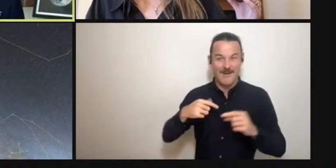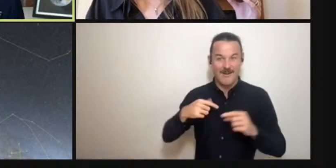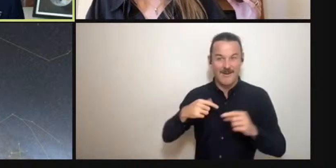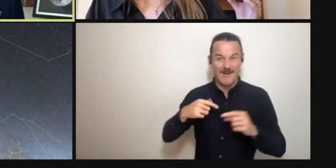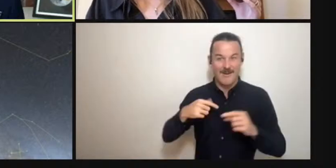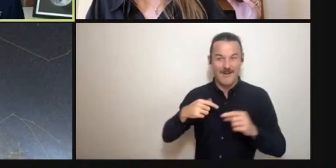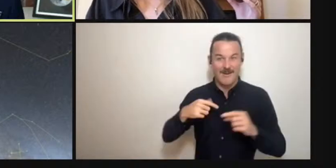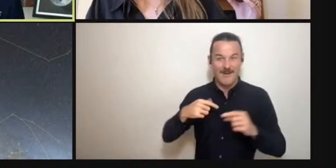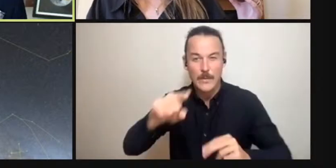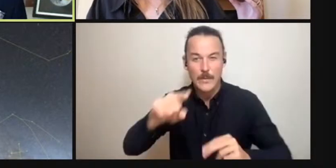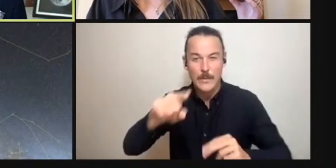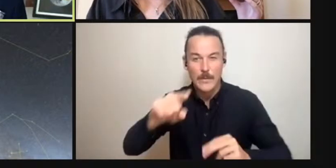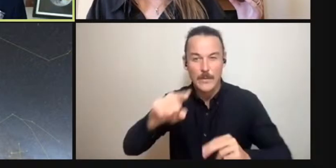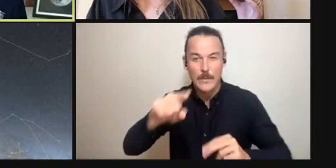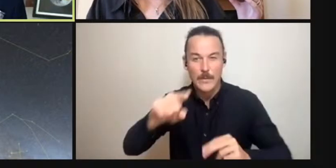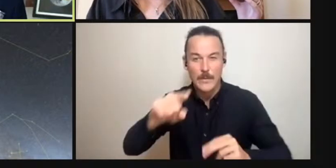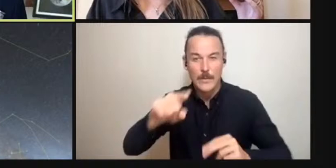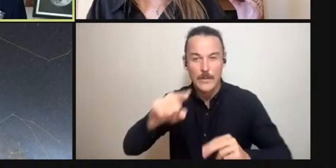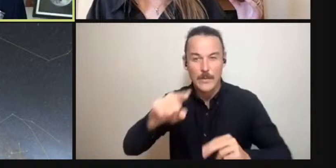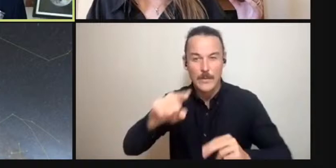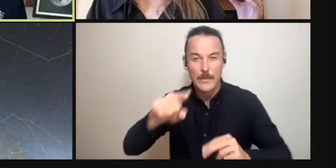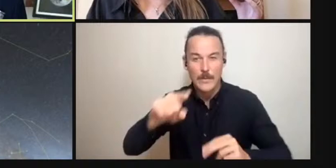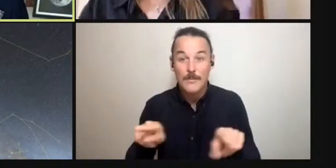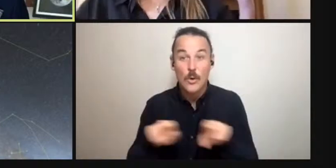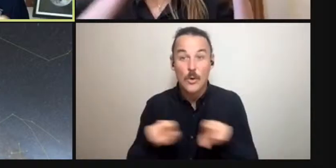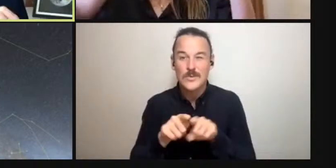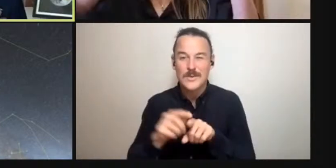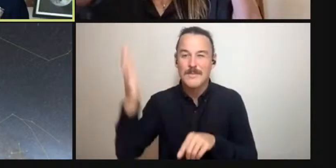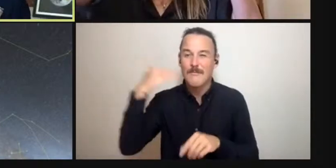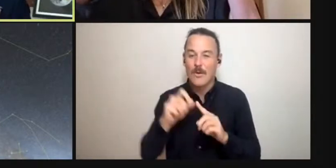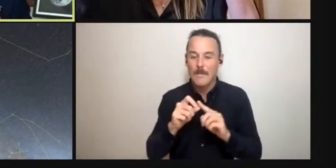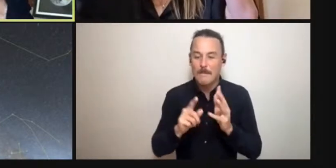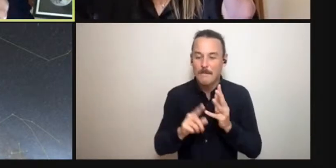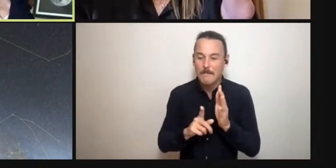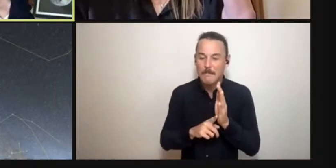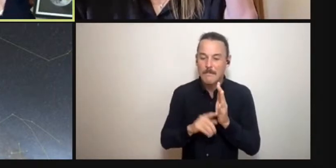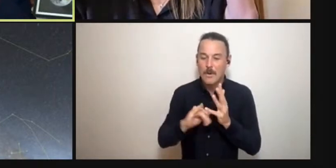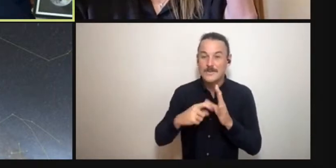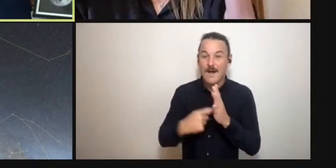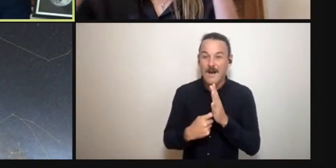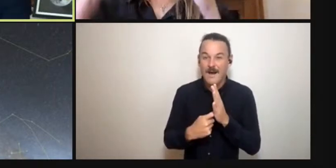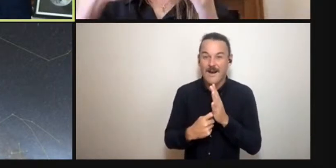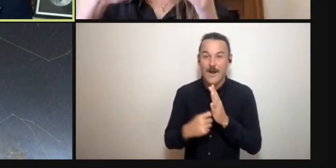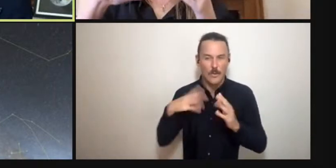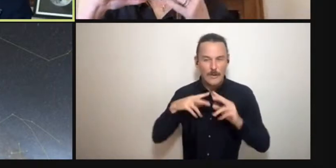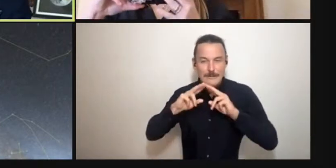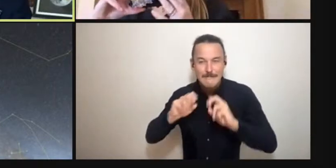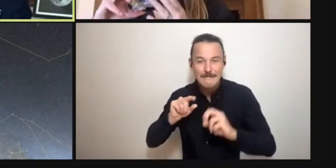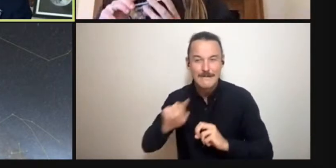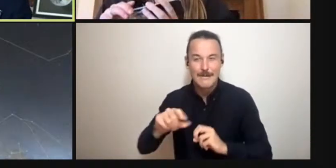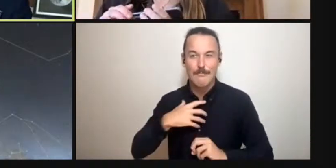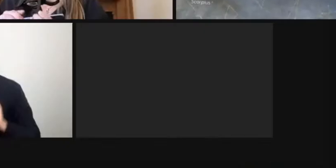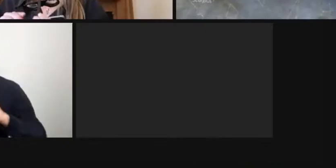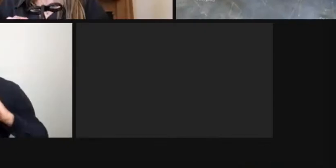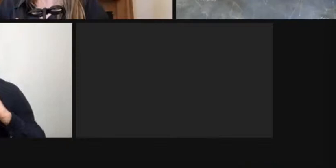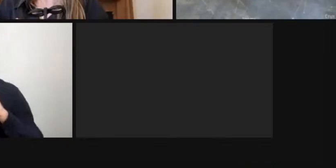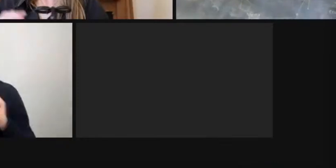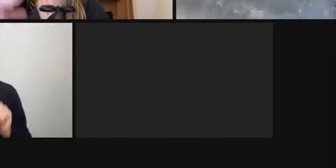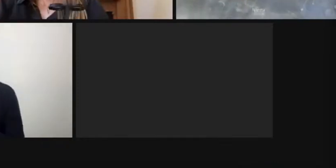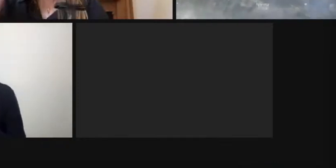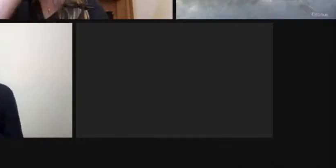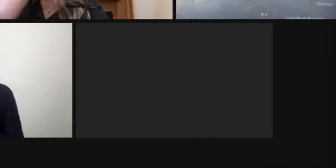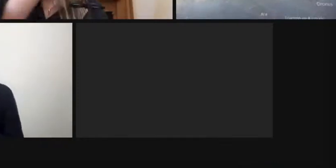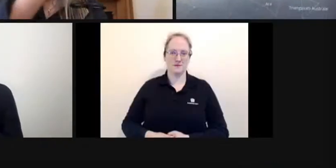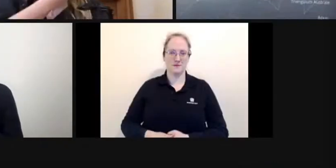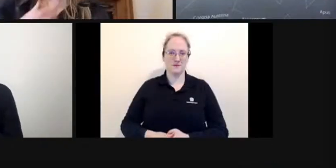the pulsars that Rebecca has mentioned before. Rebecca, do we want to just jump straight in to